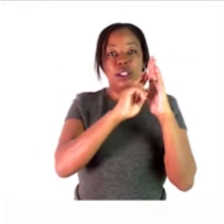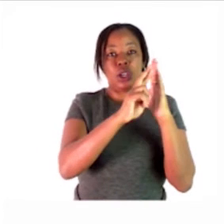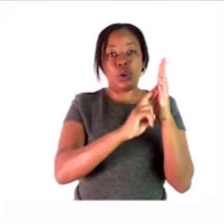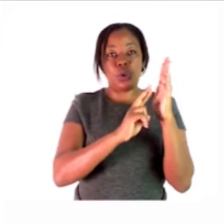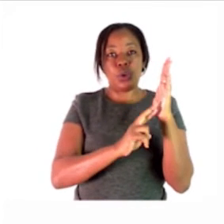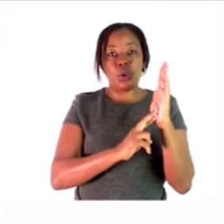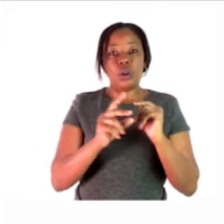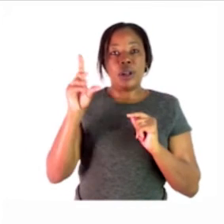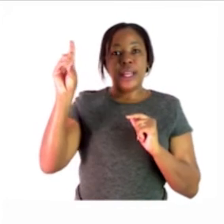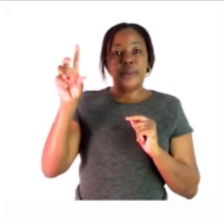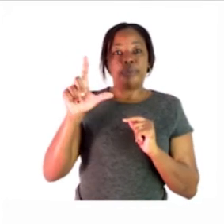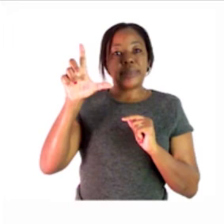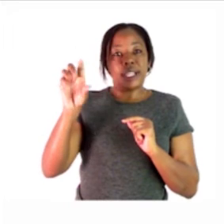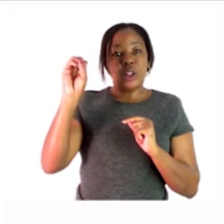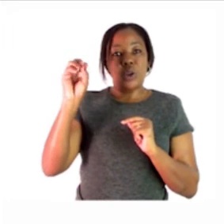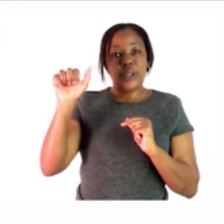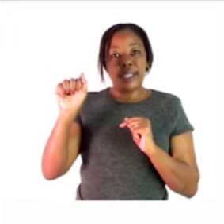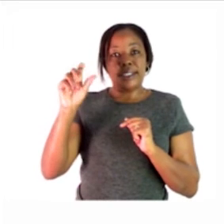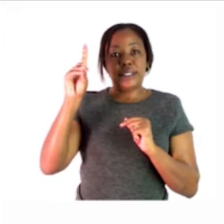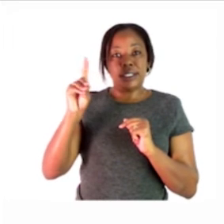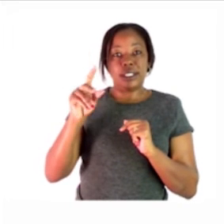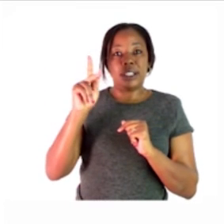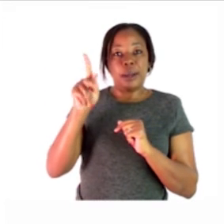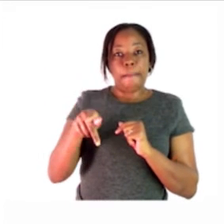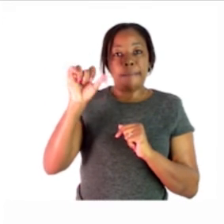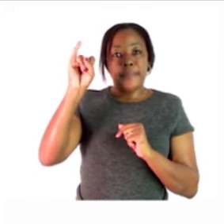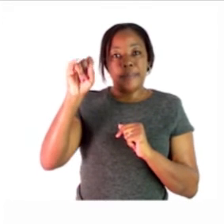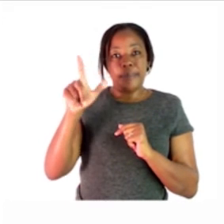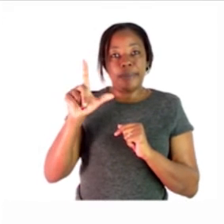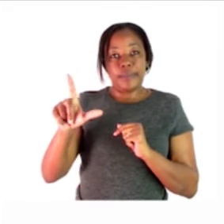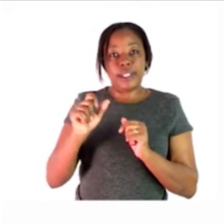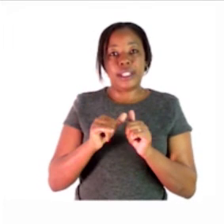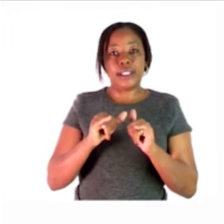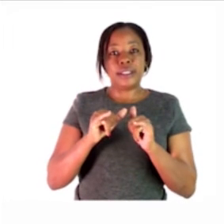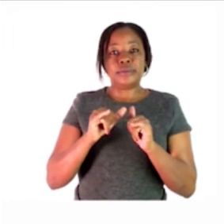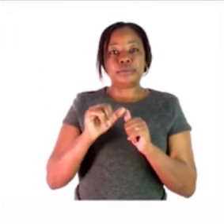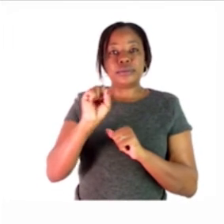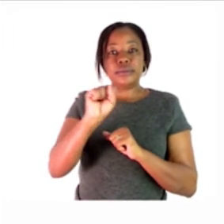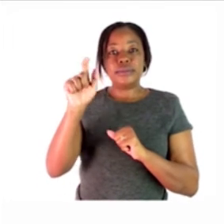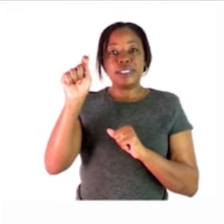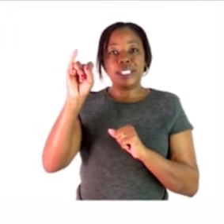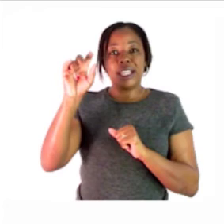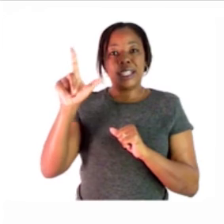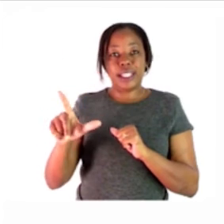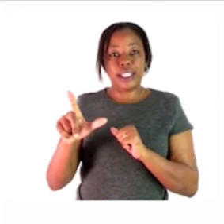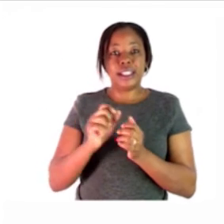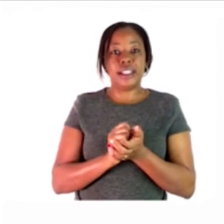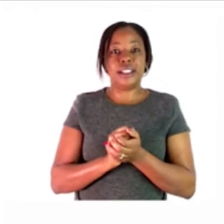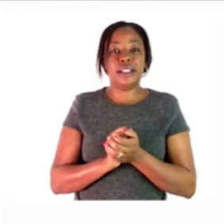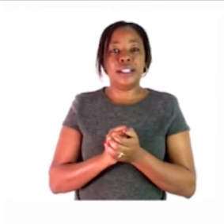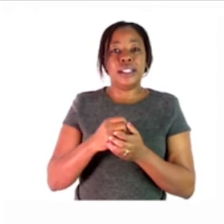mule, lord, pill, still, bug, bite,